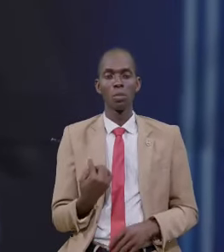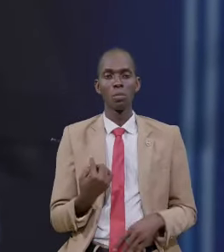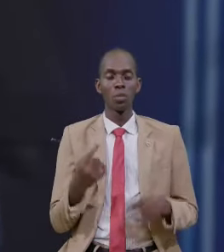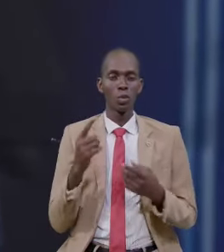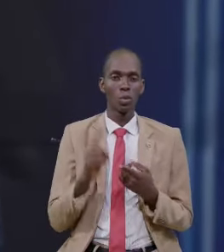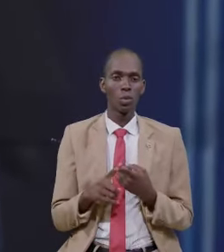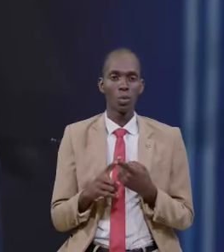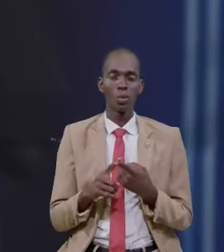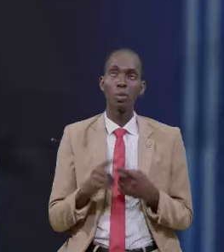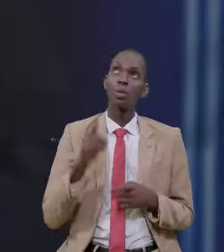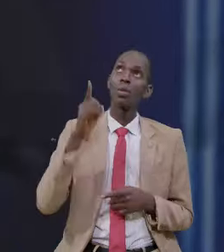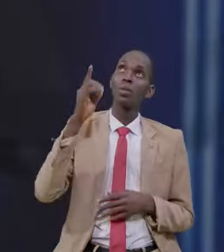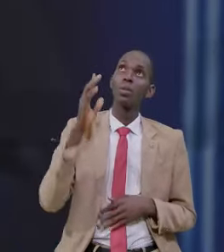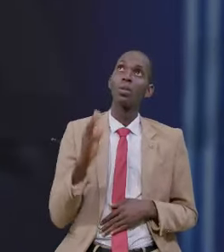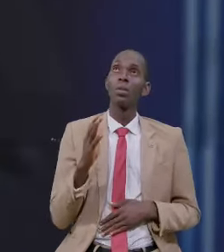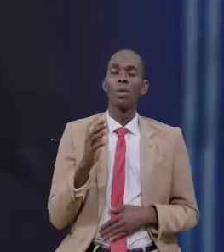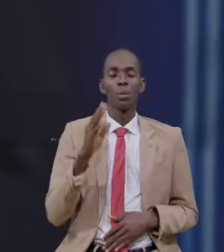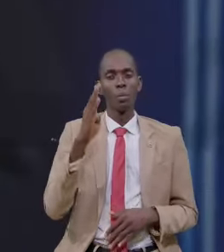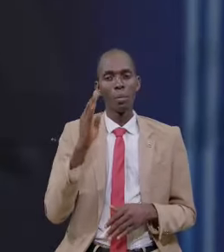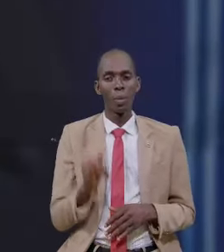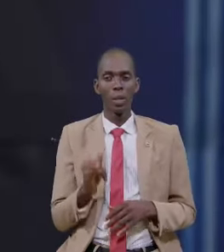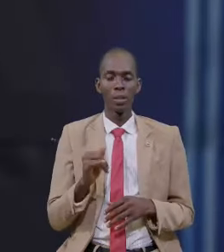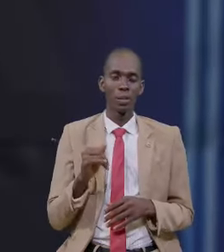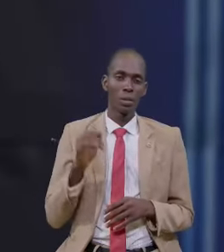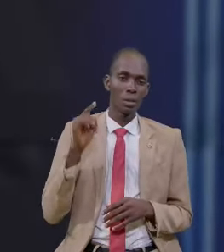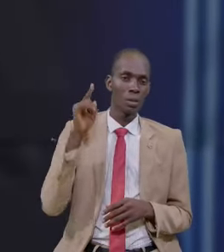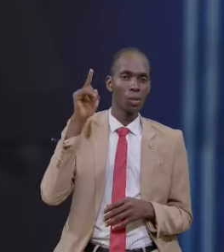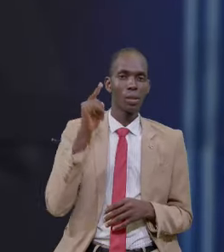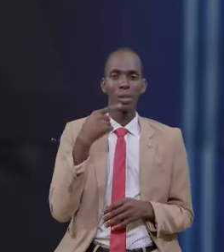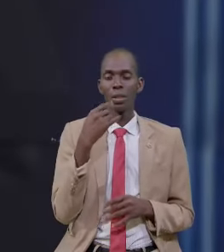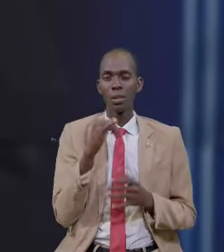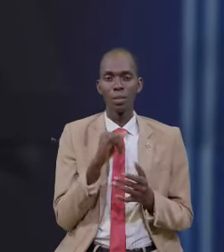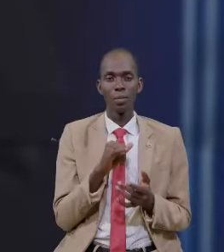unto God by him, seeing he